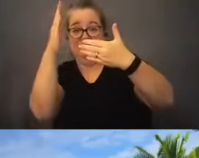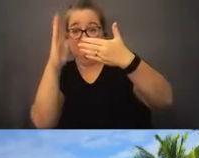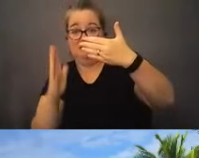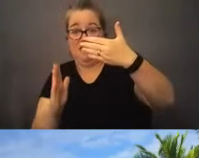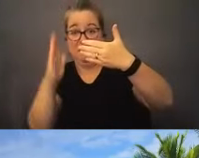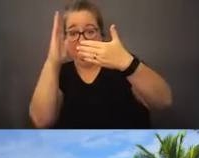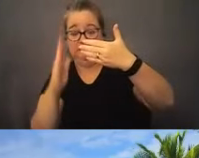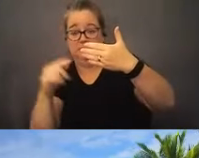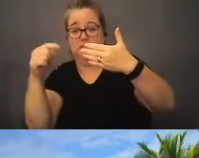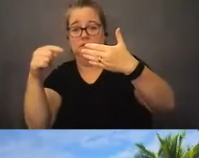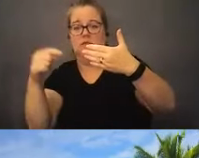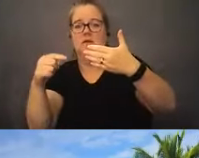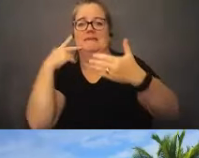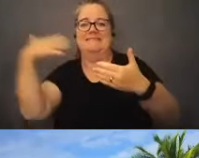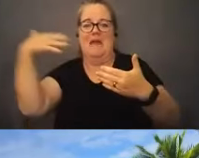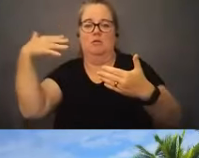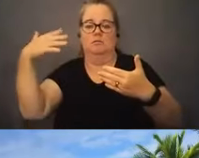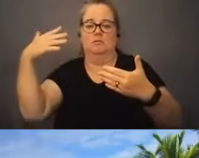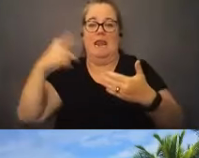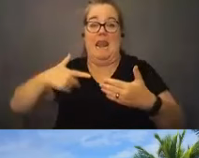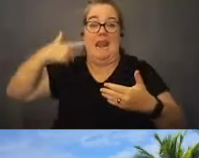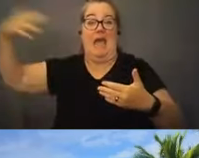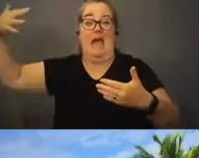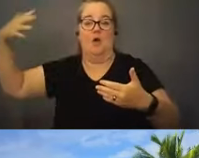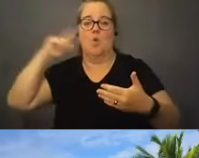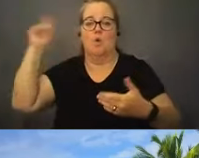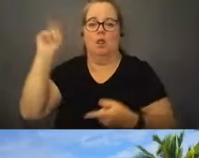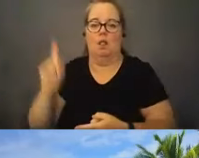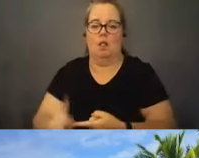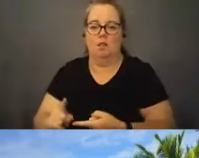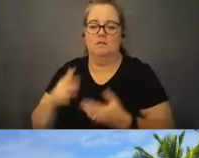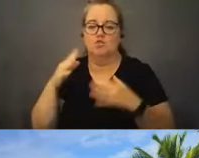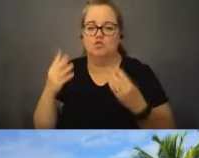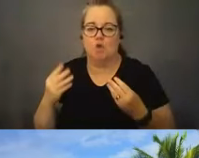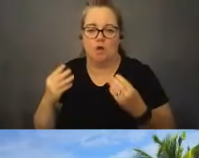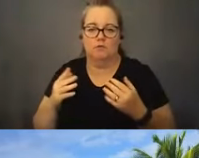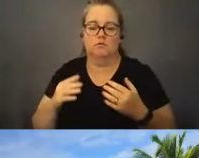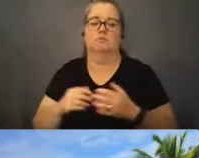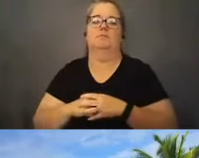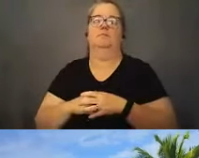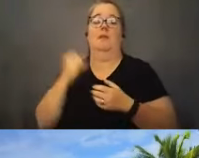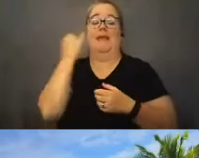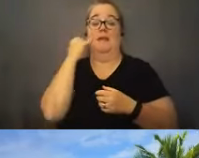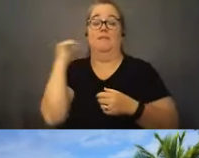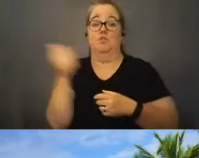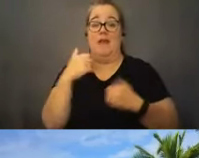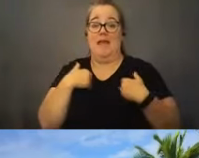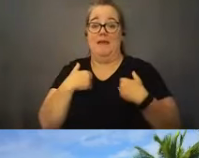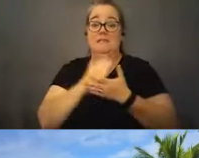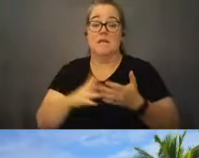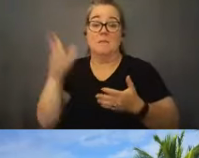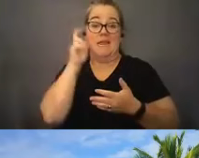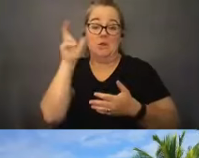there's volume. Okay, so if you have any hearing, you can